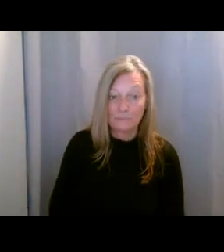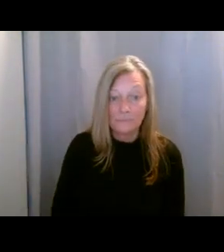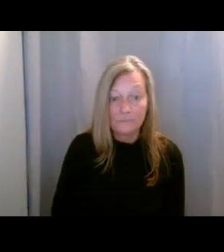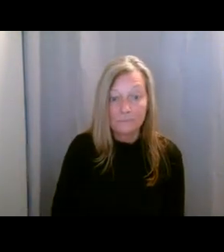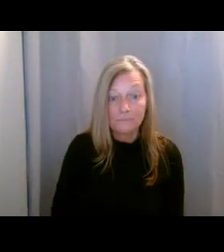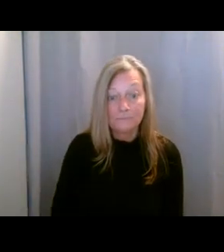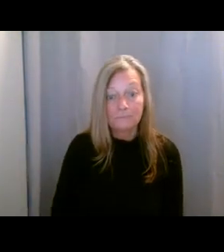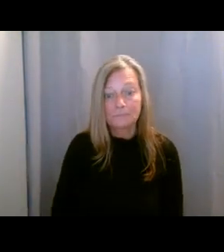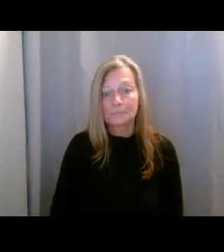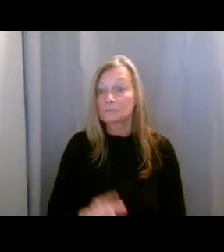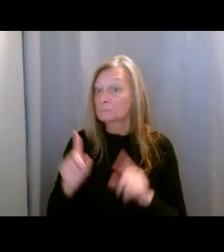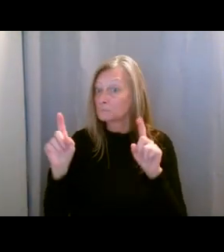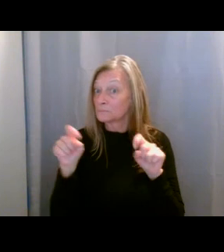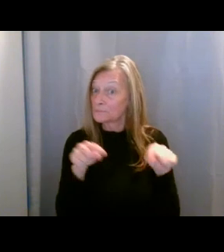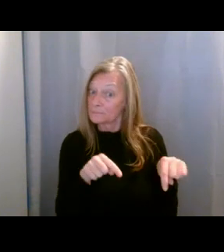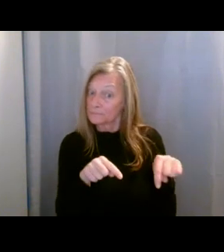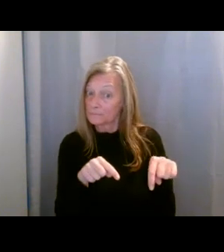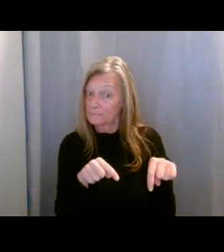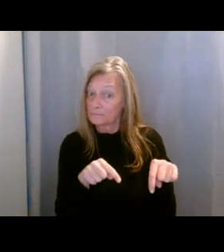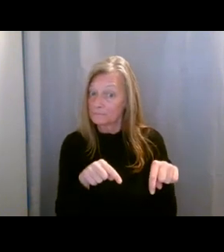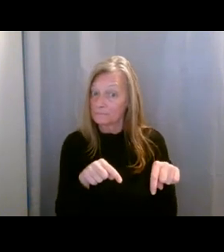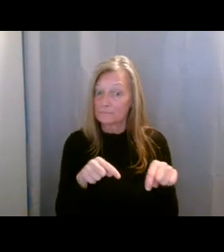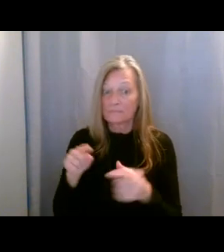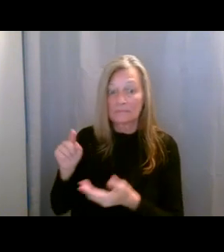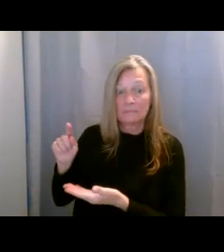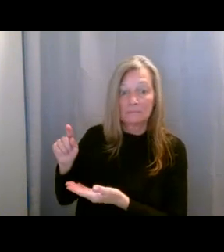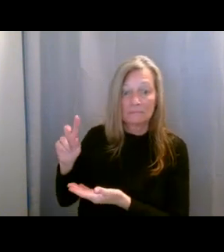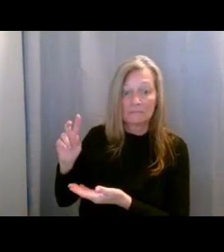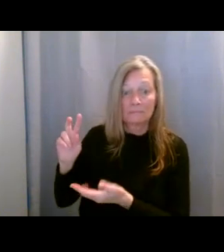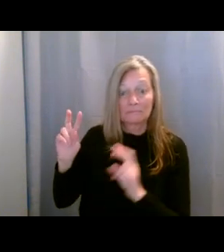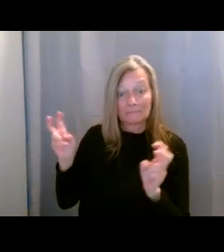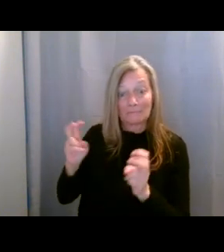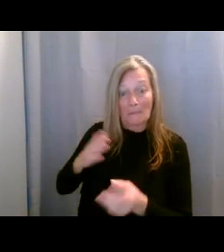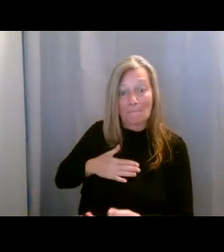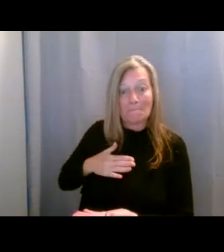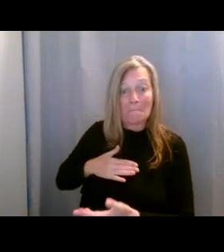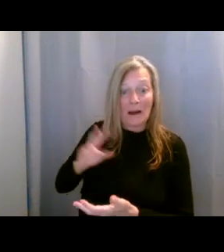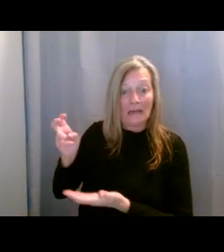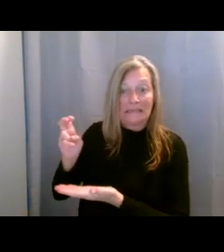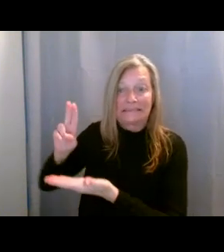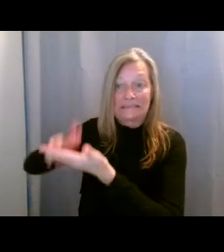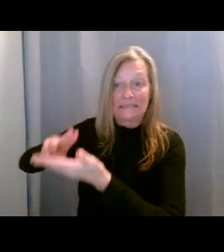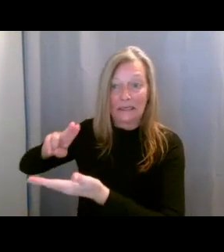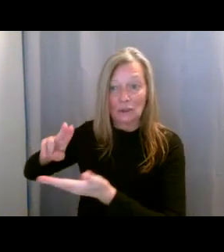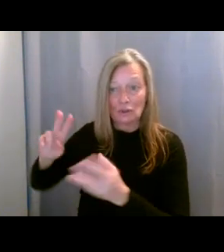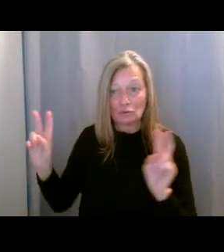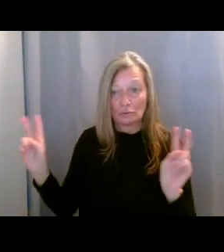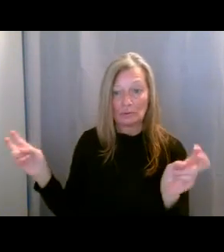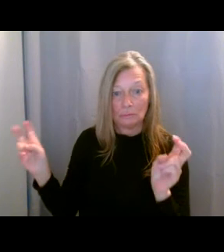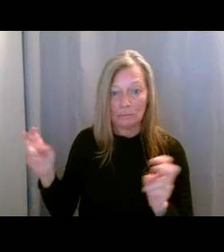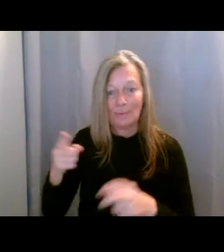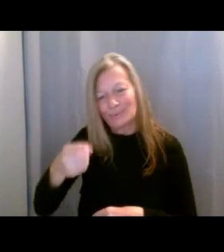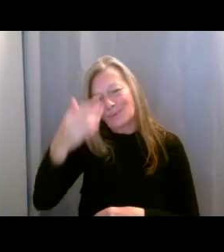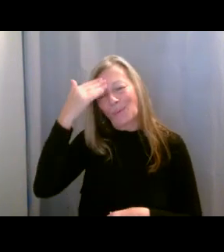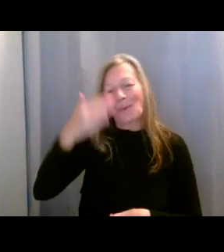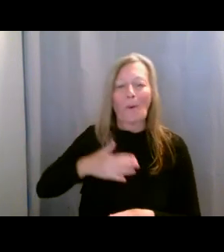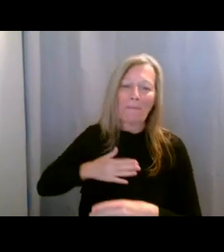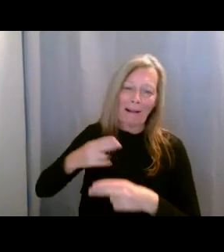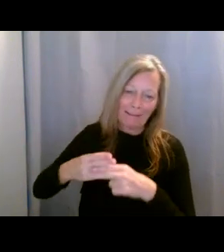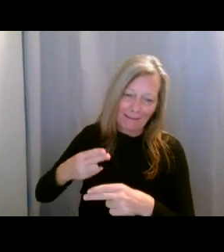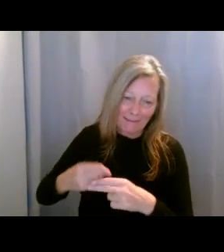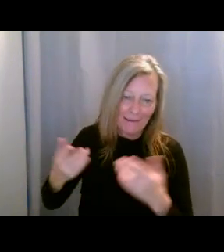What about this? This is a signature. It's actually my signature, so you know my name. This